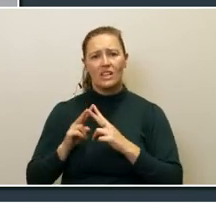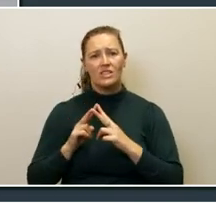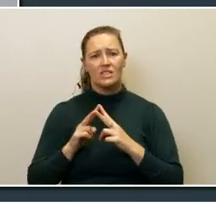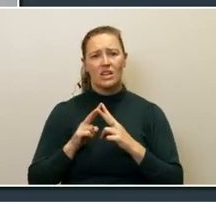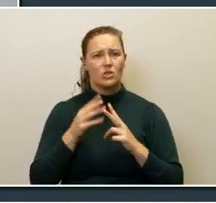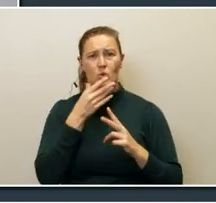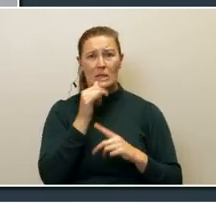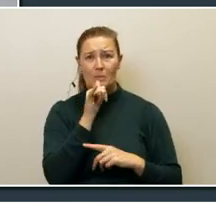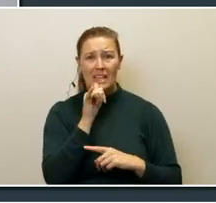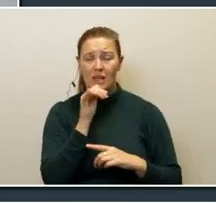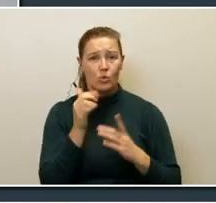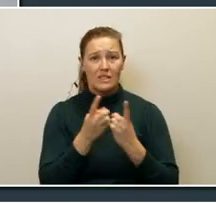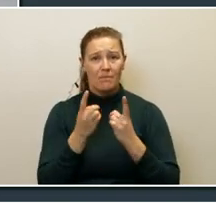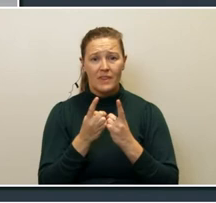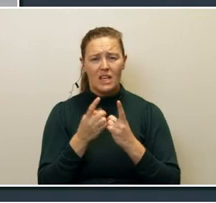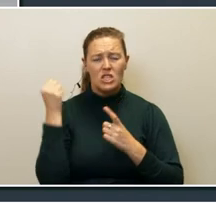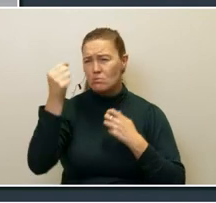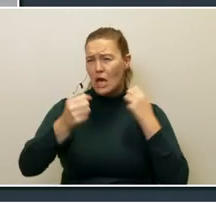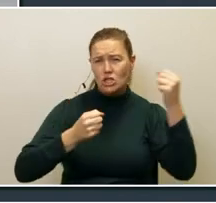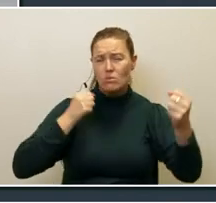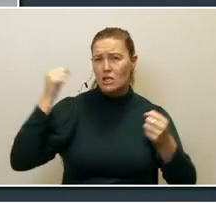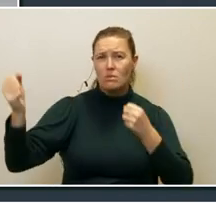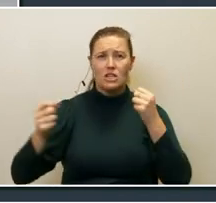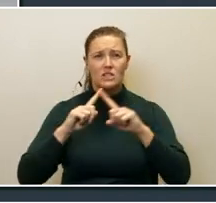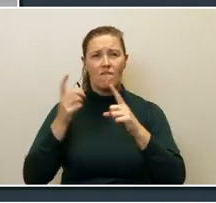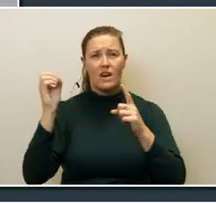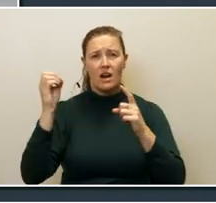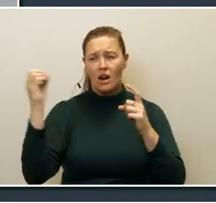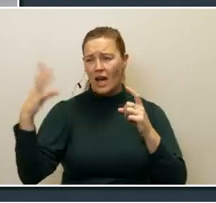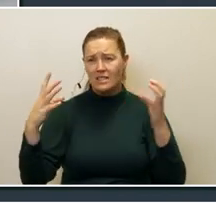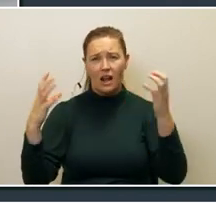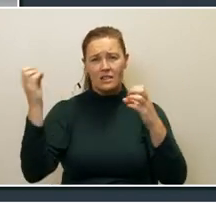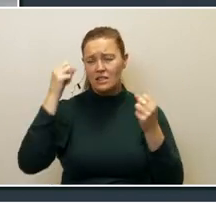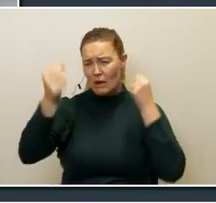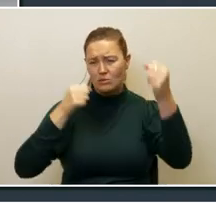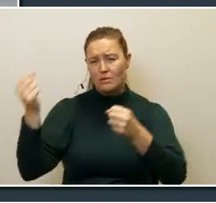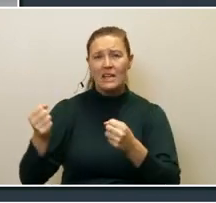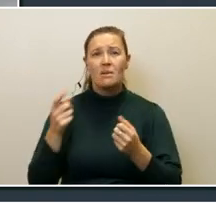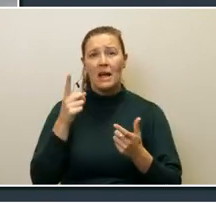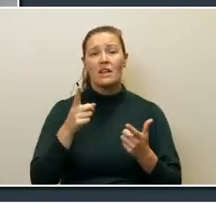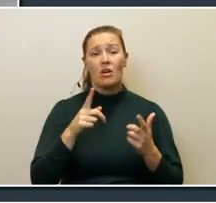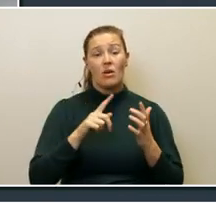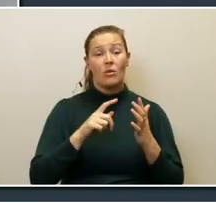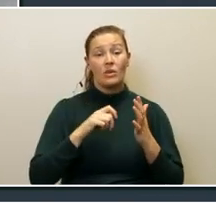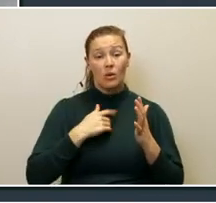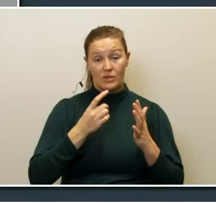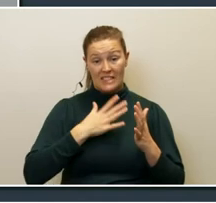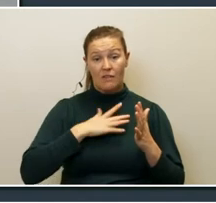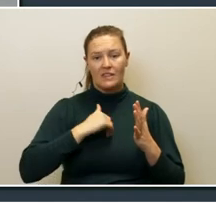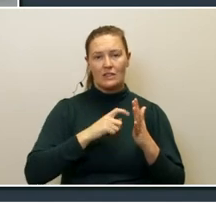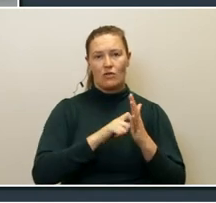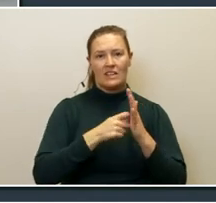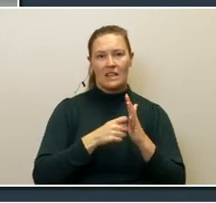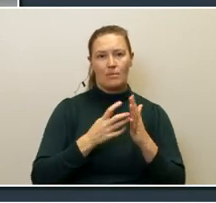on pee, smashing all the lighting. The repairs for that comes out of our rent money. It's